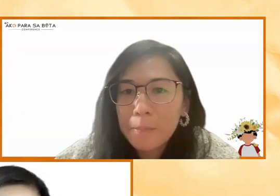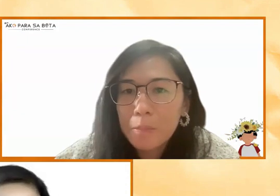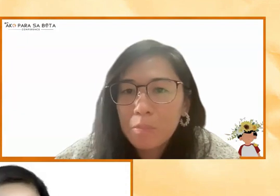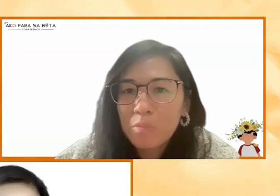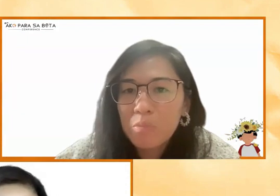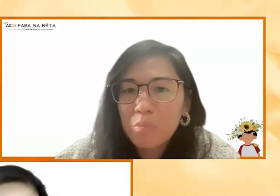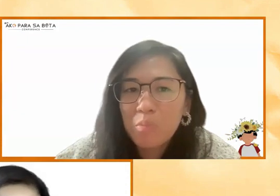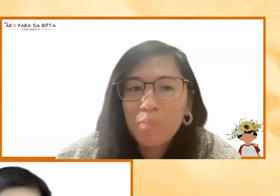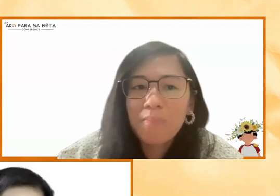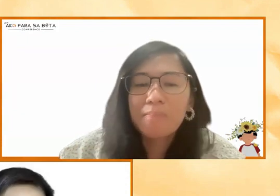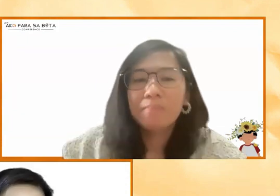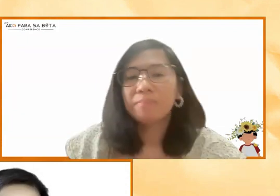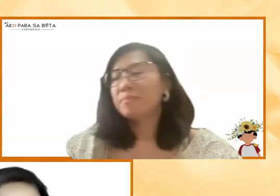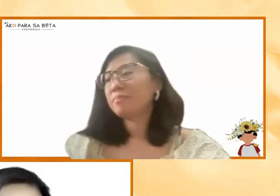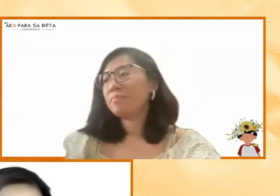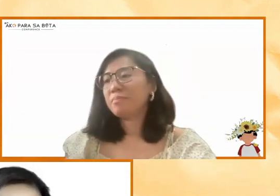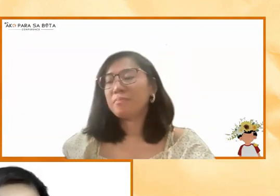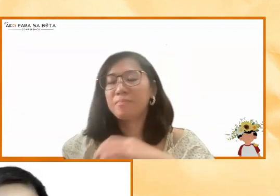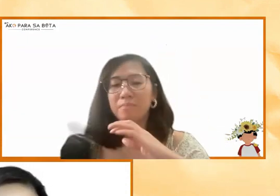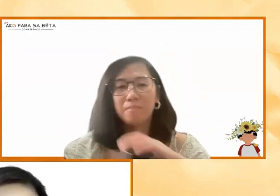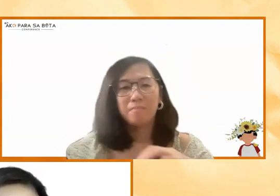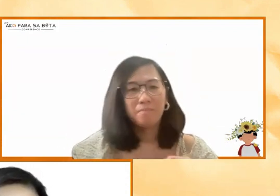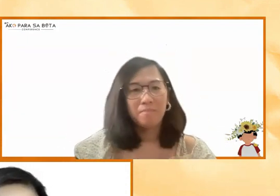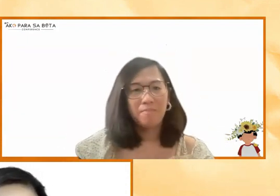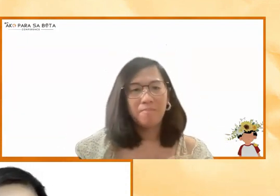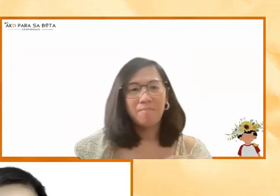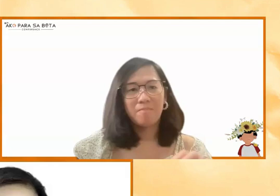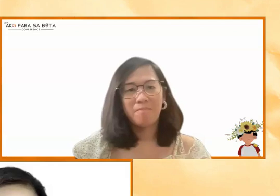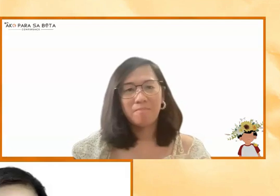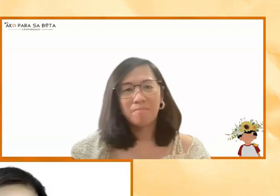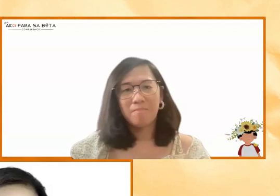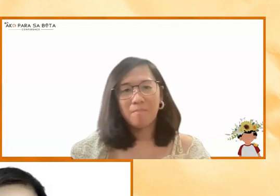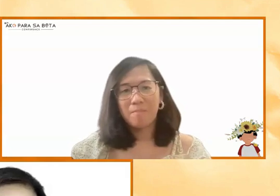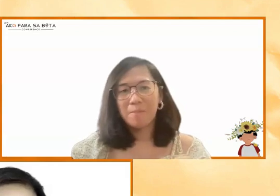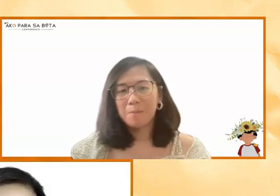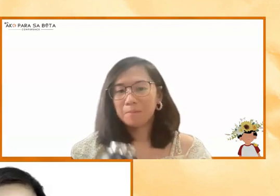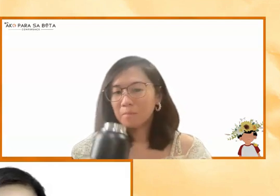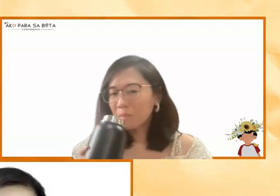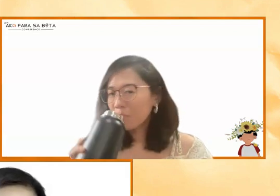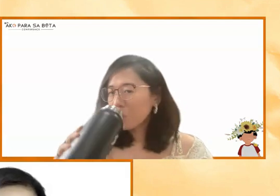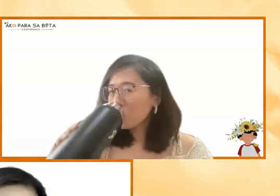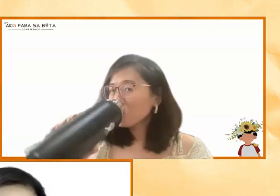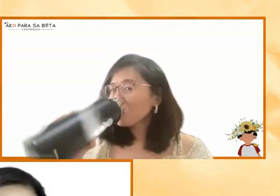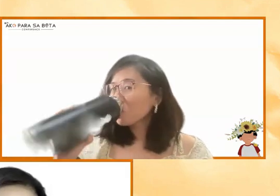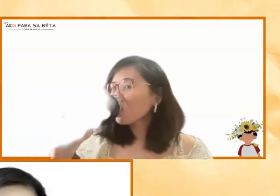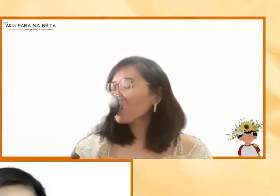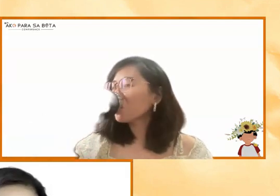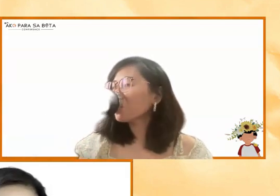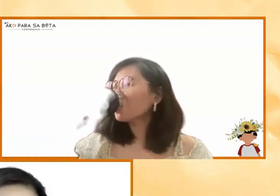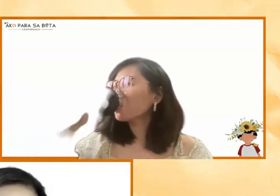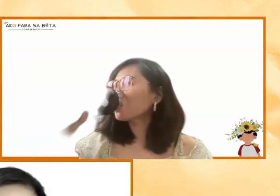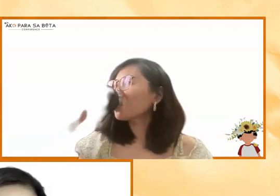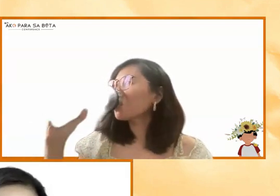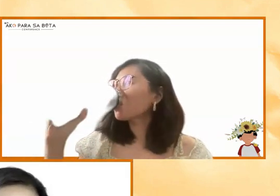being very attuned to the cues of the child. No? So hindi siya aabot sa anxiety attack. Thank you. Ang